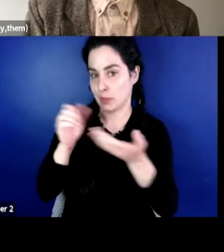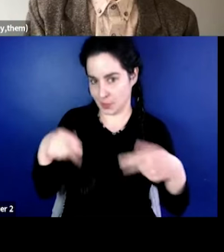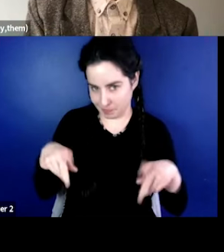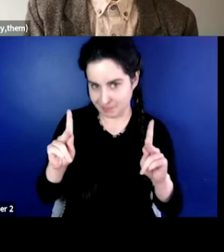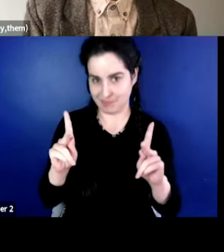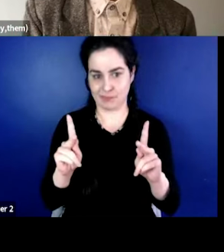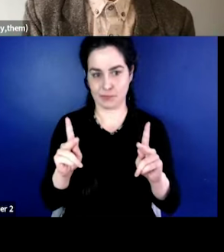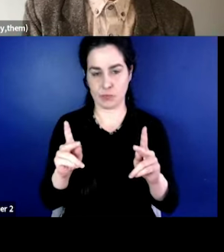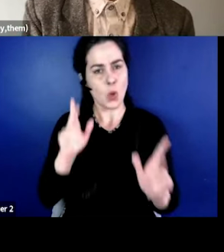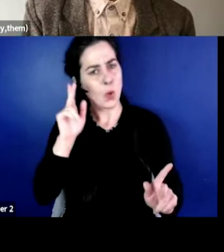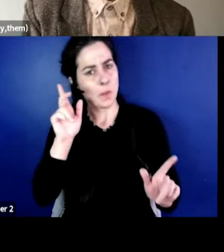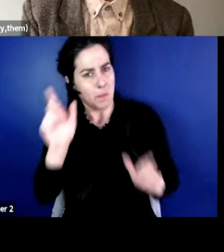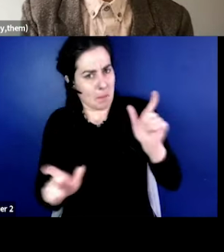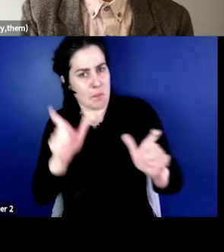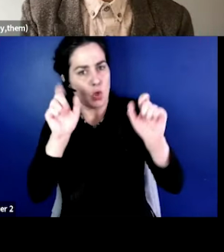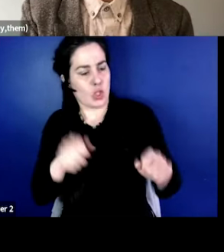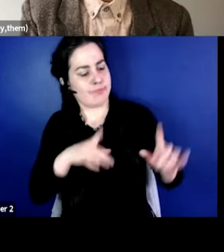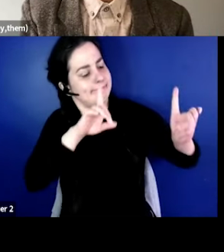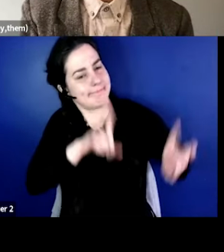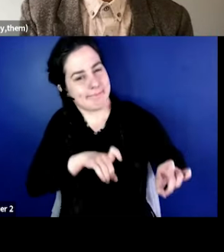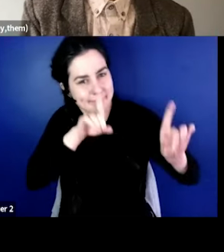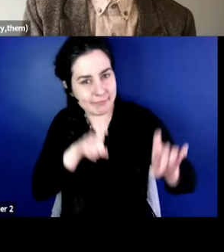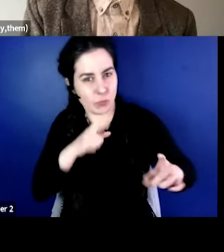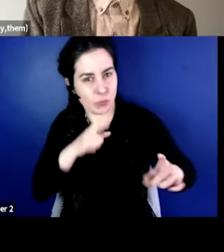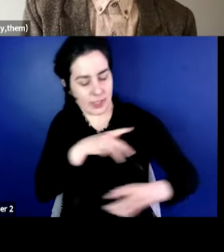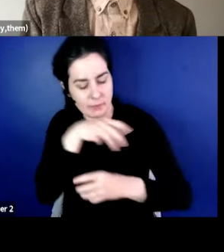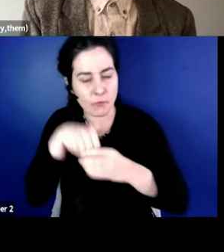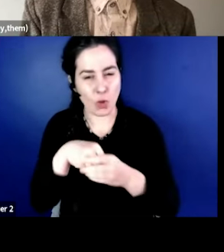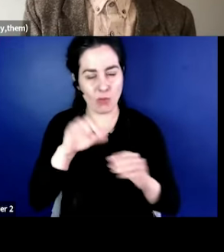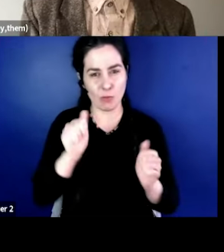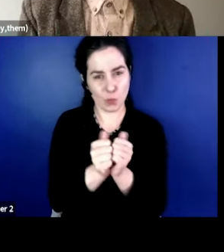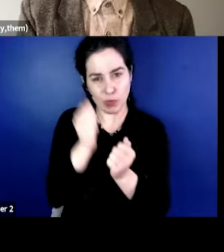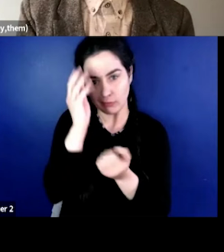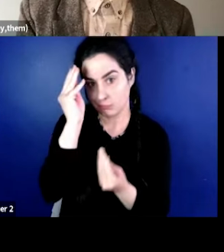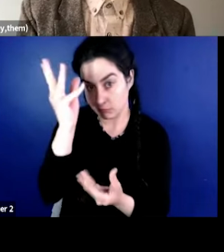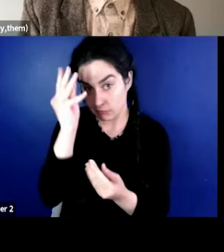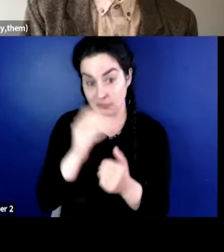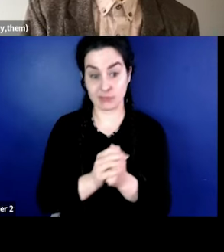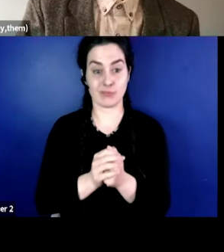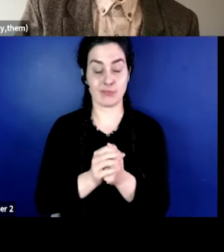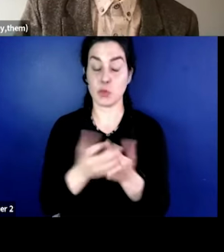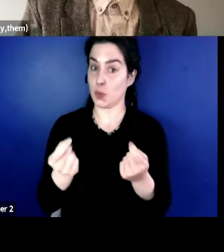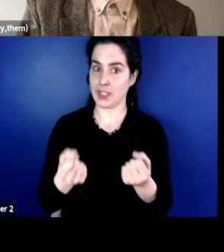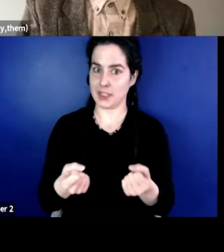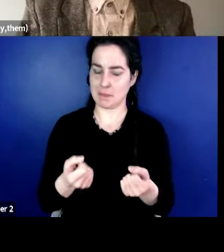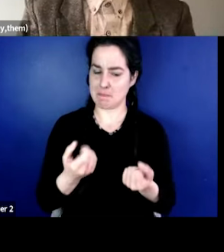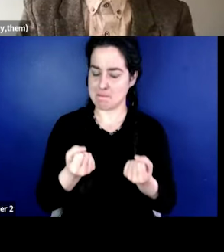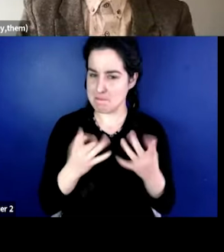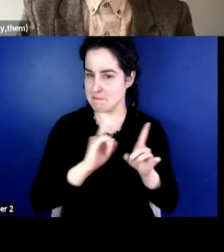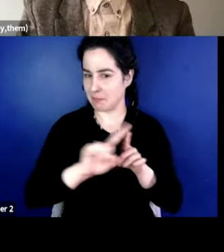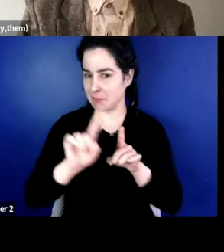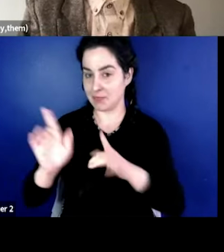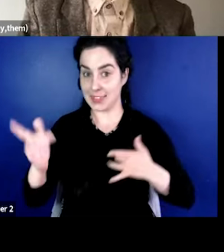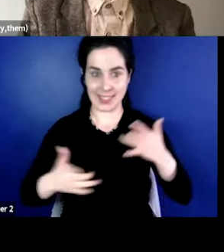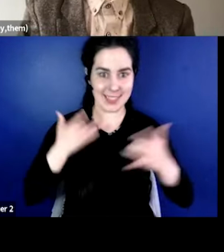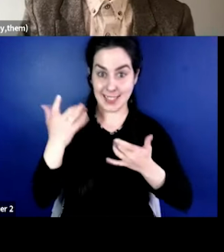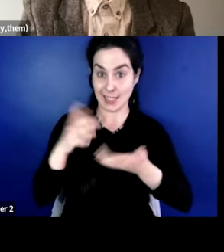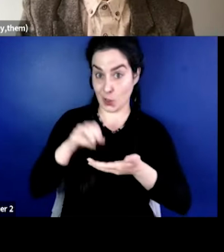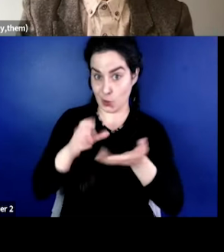to experiment and engage with the content. So we built out a number of exciting learning opportunities that are currently